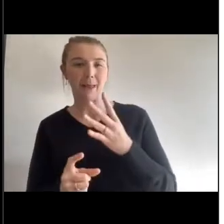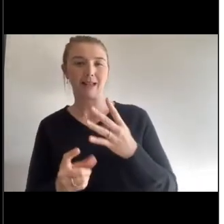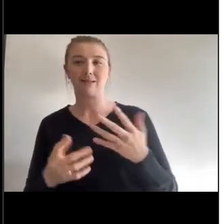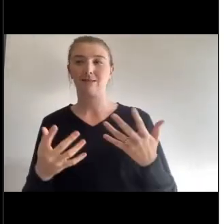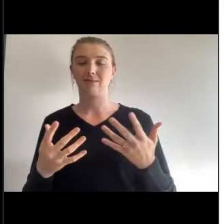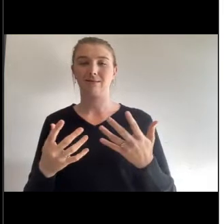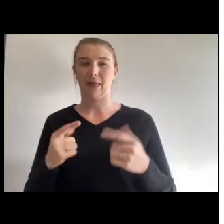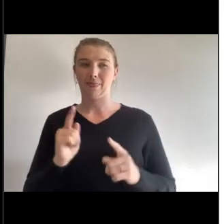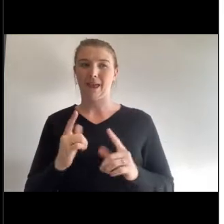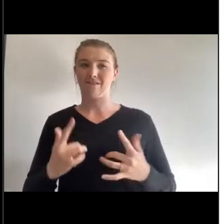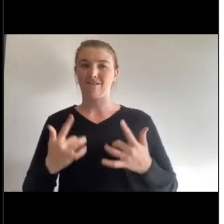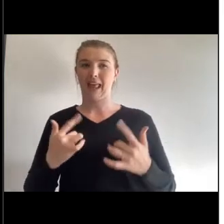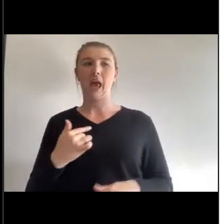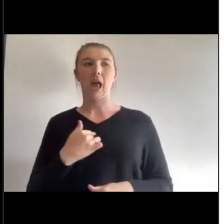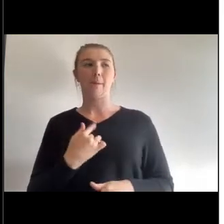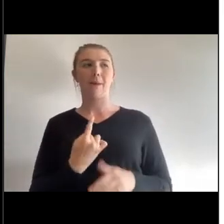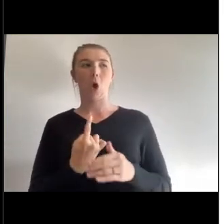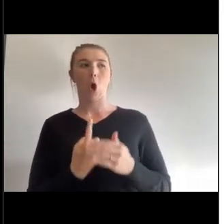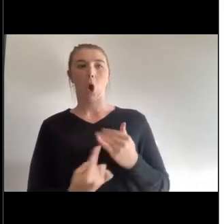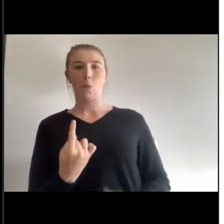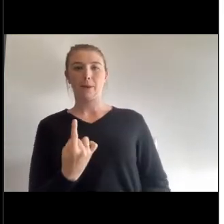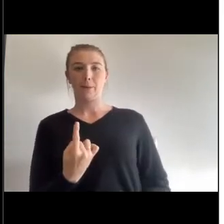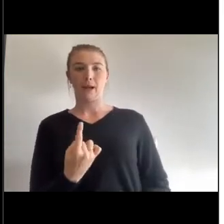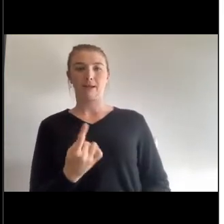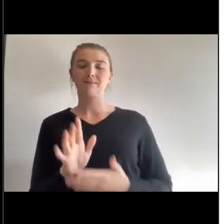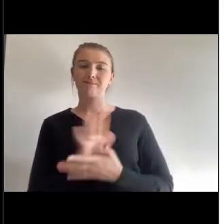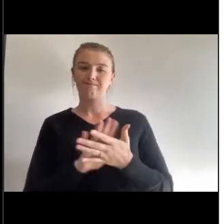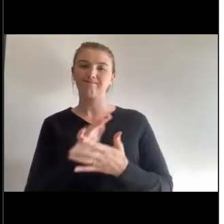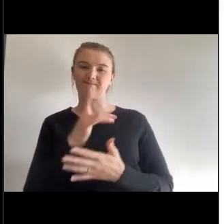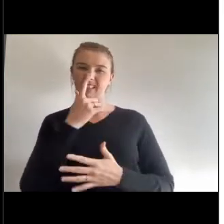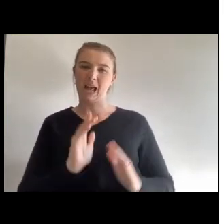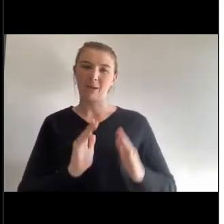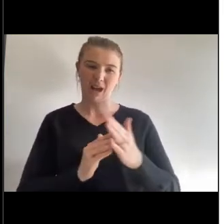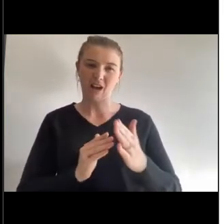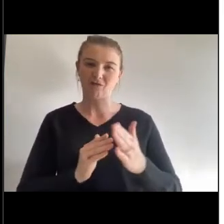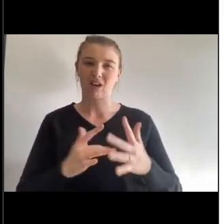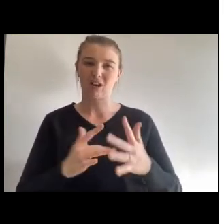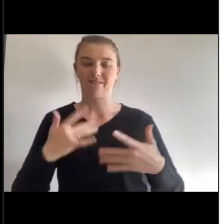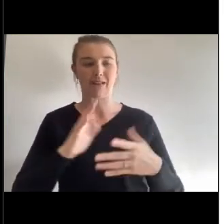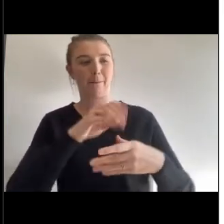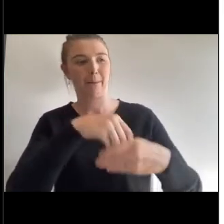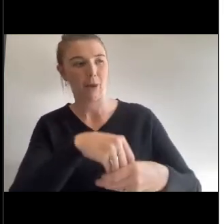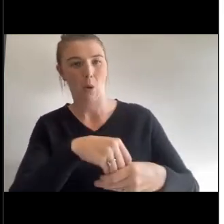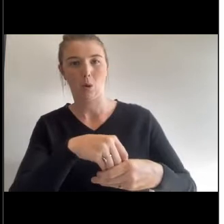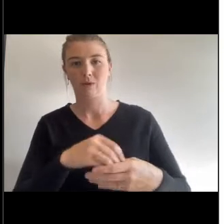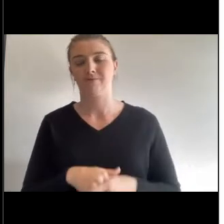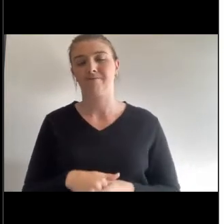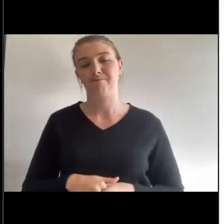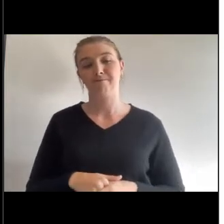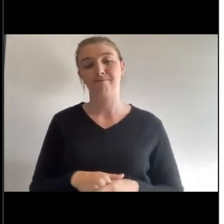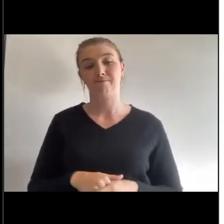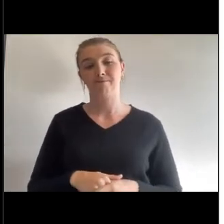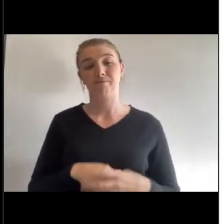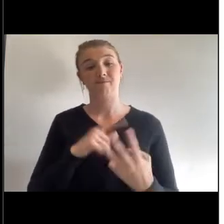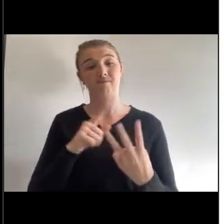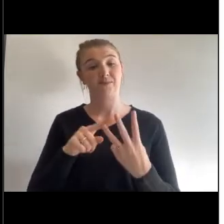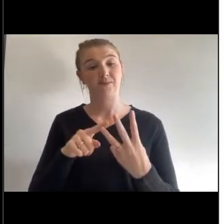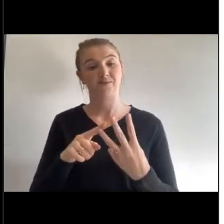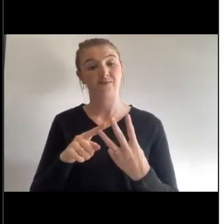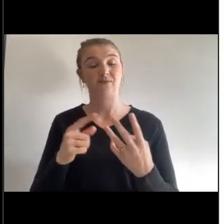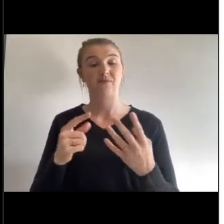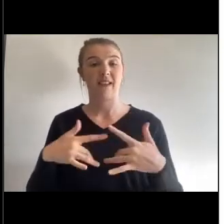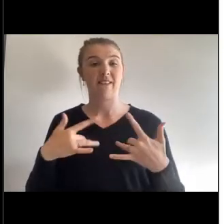sense of being the only can really act as a barrier to belonging. Feeling excluded or othered, feeling excluded, having